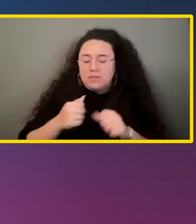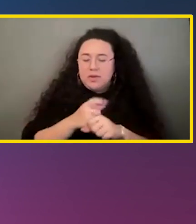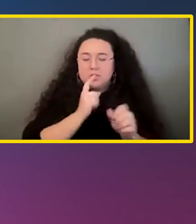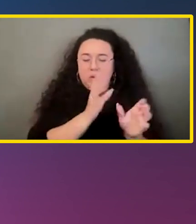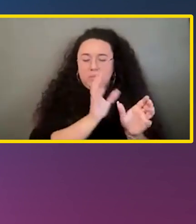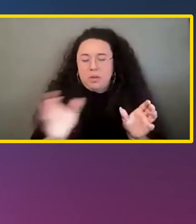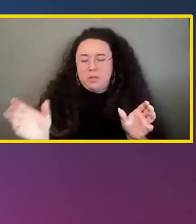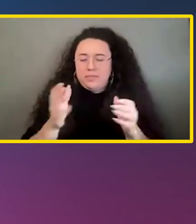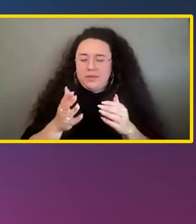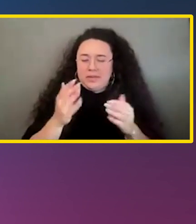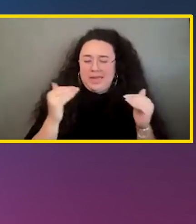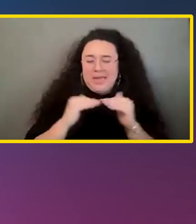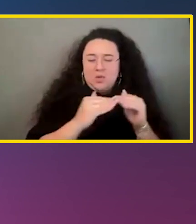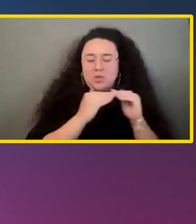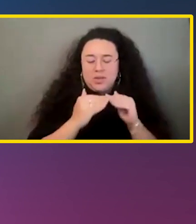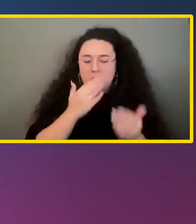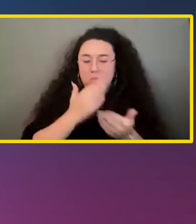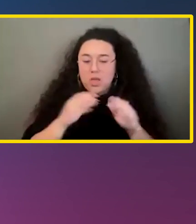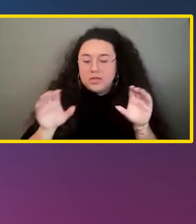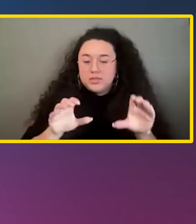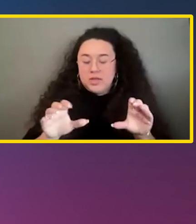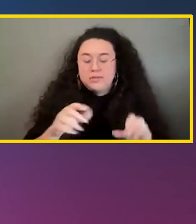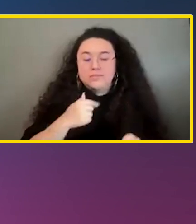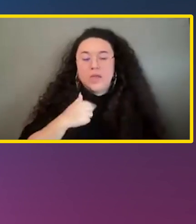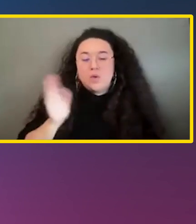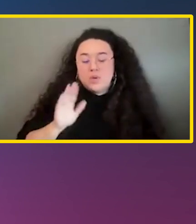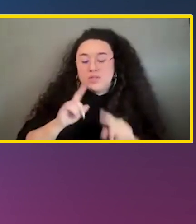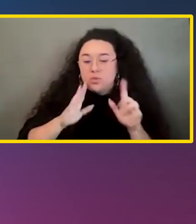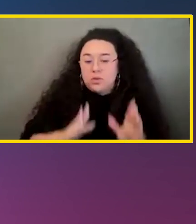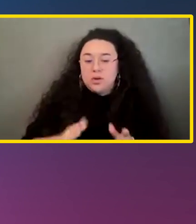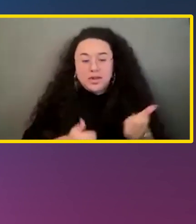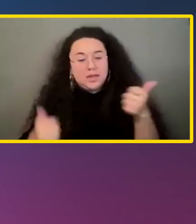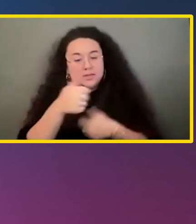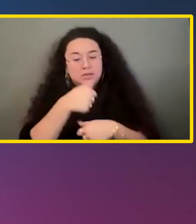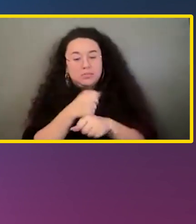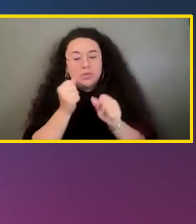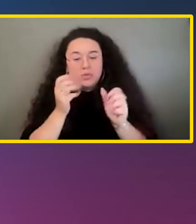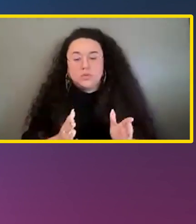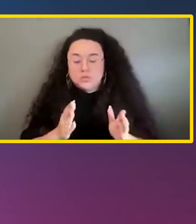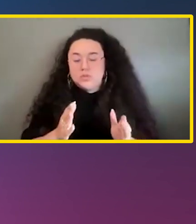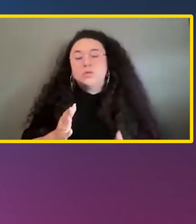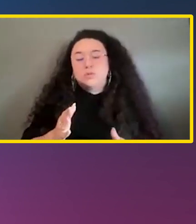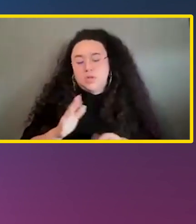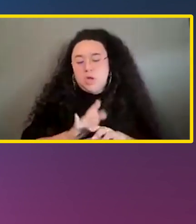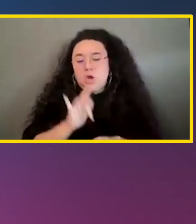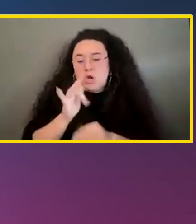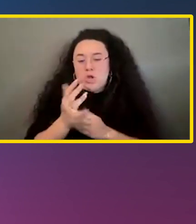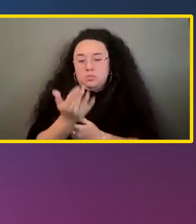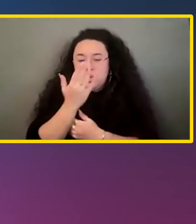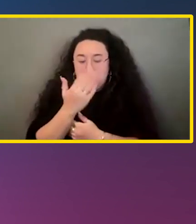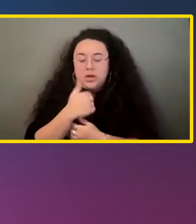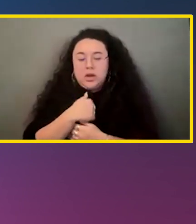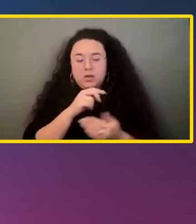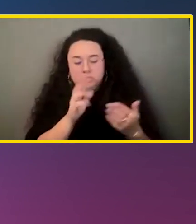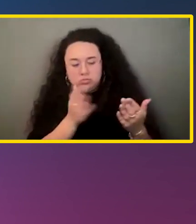done. And as I was an anchor and also kind of executive producer, I was early morning. I came in and I was looking through scripts, and the